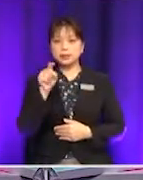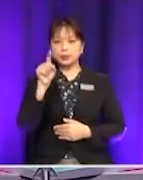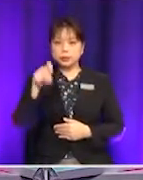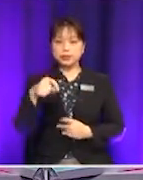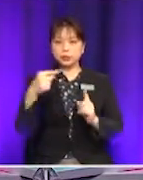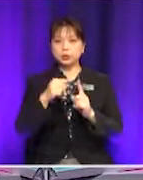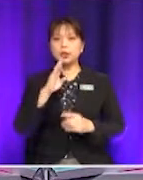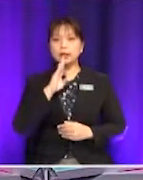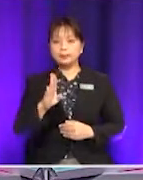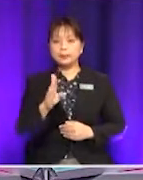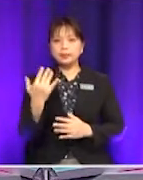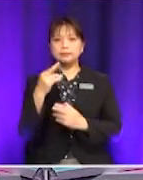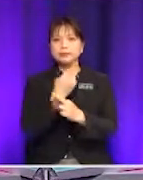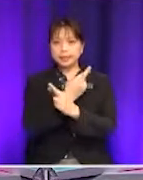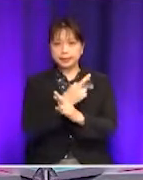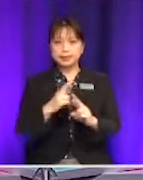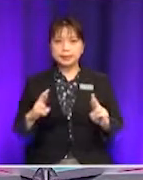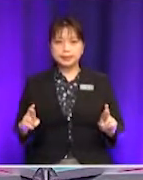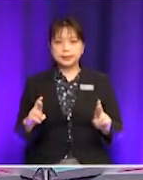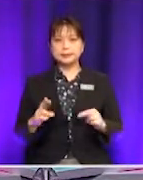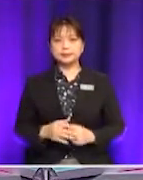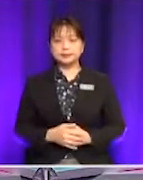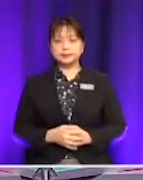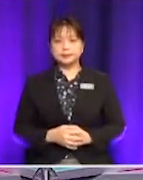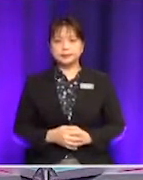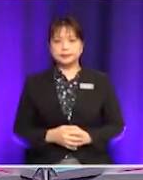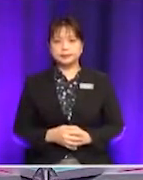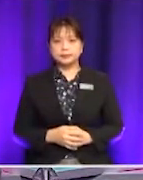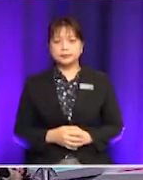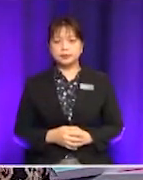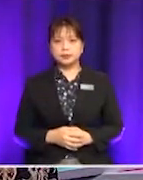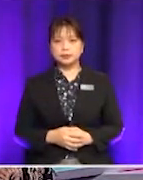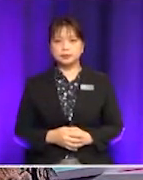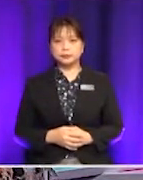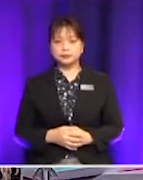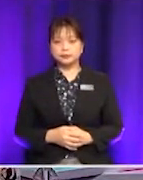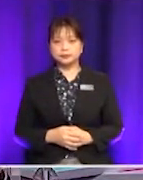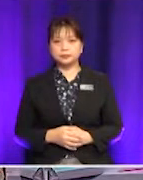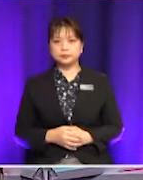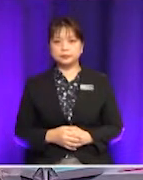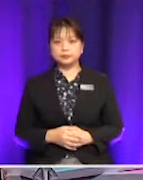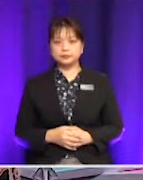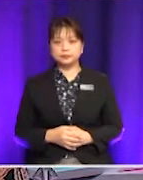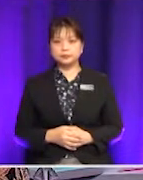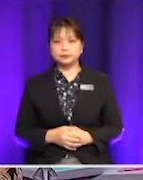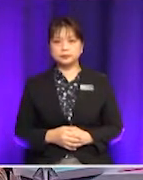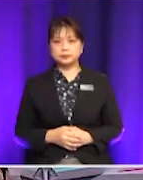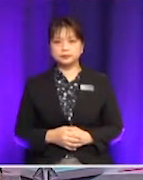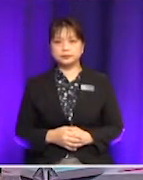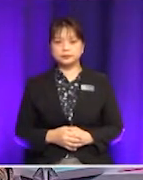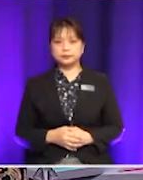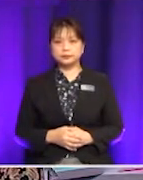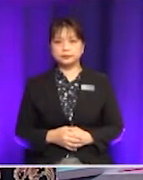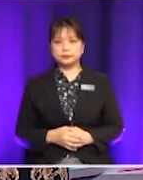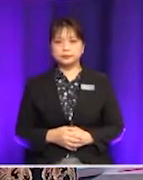with executing all the steps mentioned in the earlier slides. Right. All right? So that is what keep in mind means there. All right, now let us proceed to the next